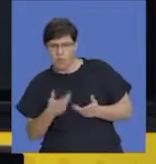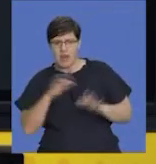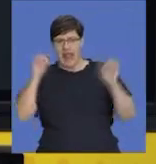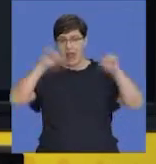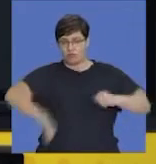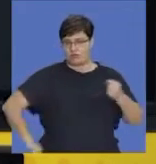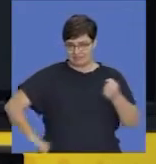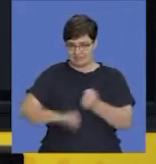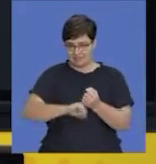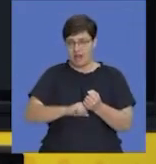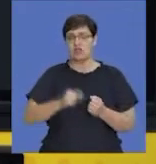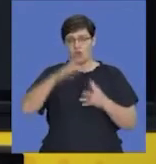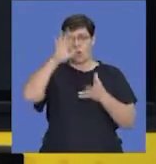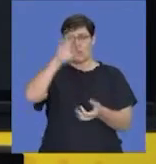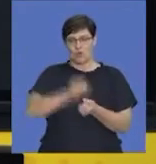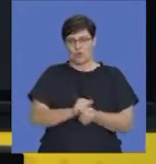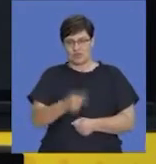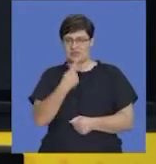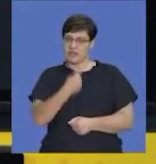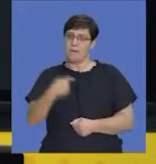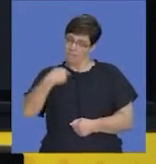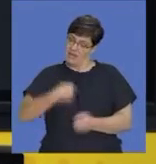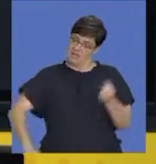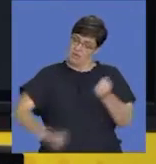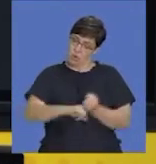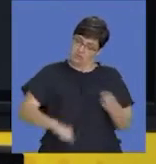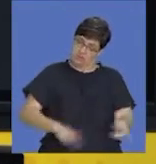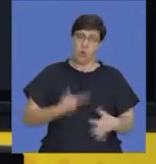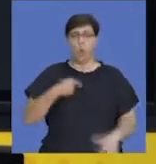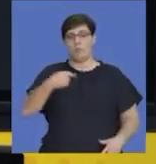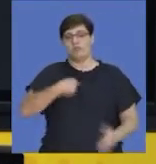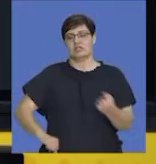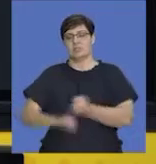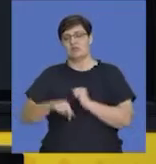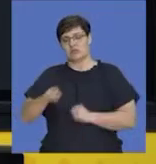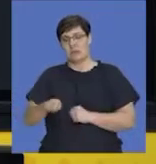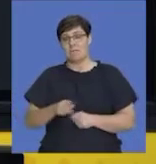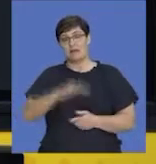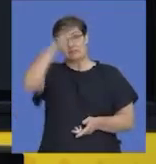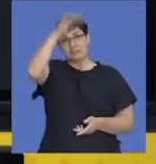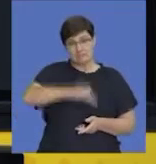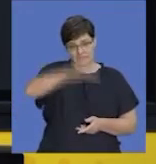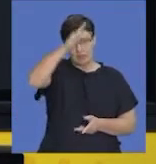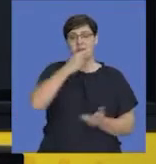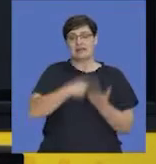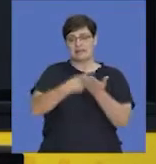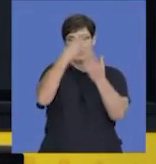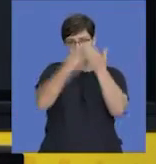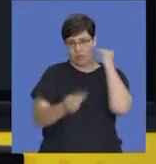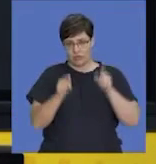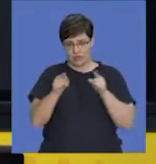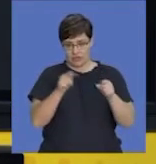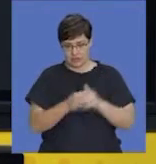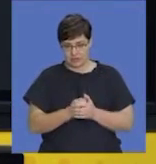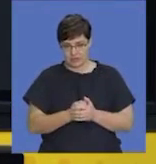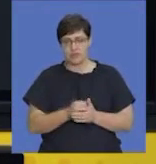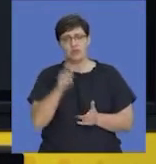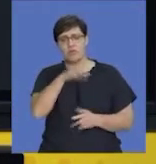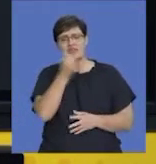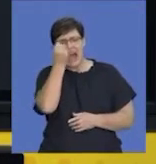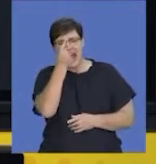decide on in terms of the argument provided. So a discursive essay is actually an interesting essay. You need to understand how to